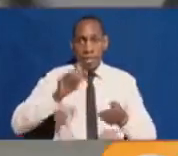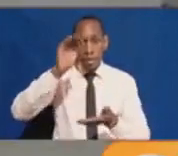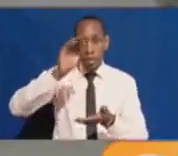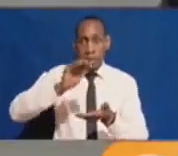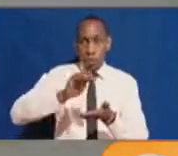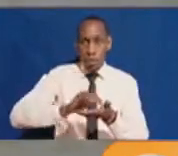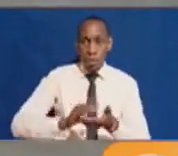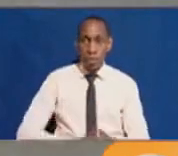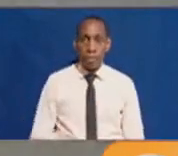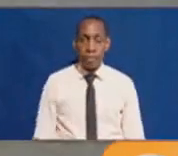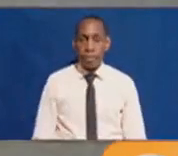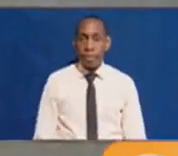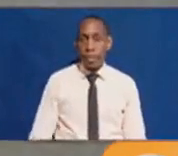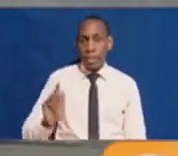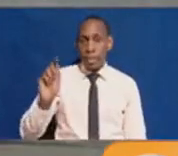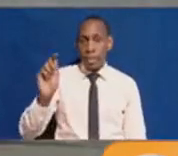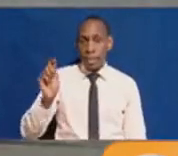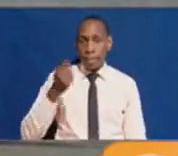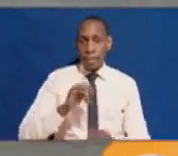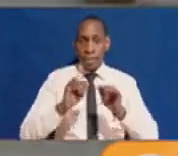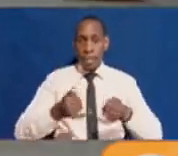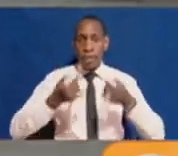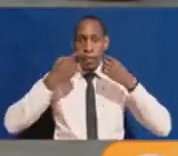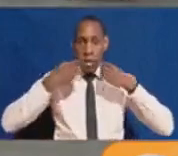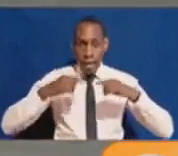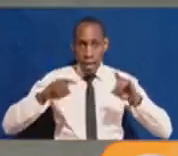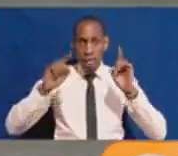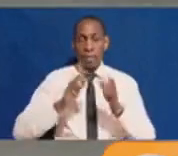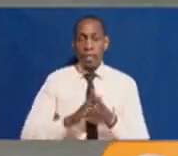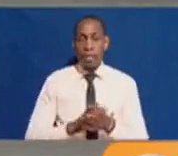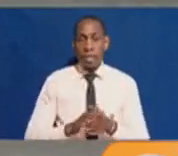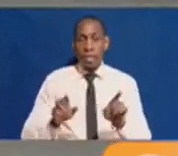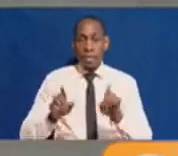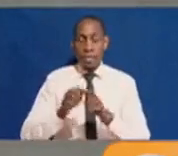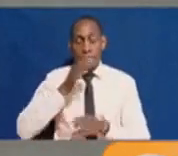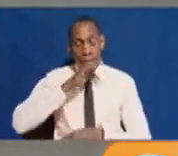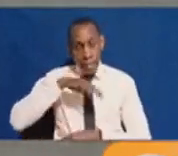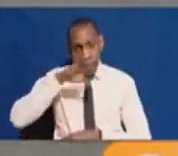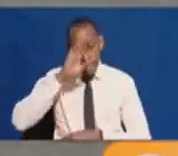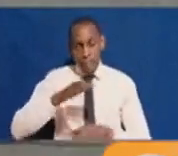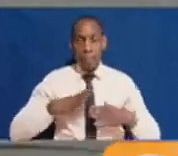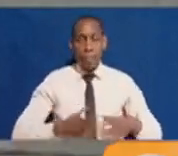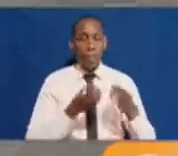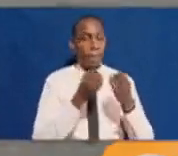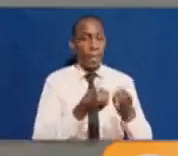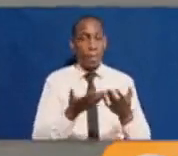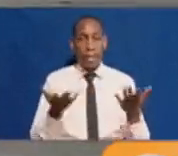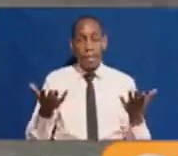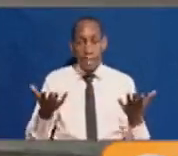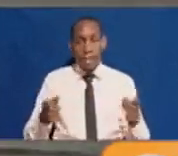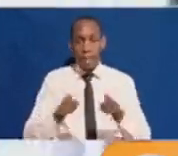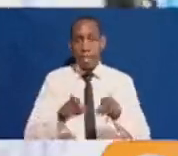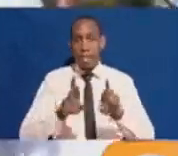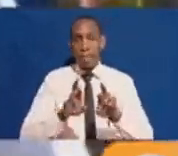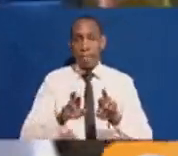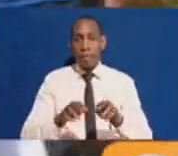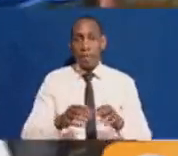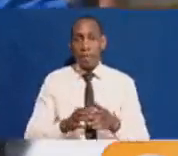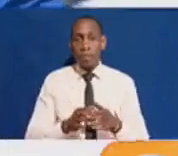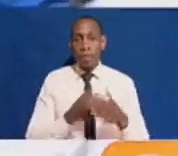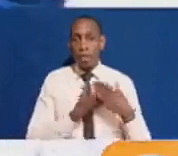kuiteremusha. The president's latest pronouncements coming to the disappointment of millions of Kenyans already weighed down